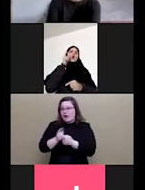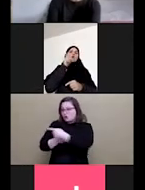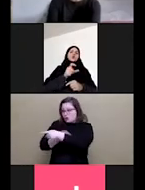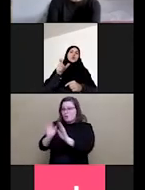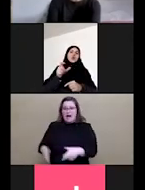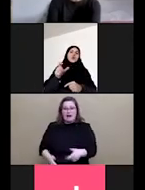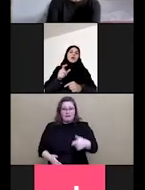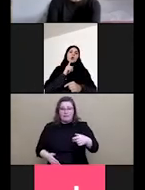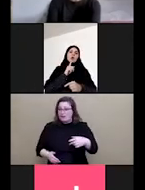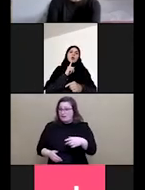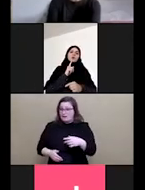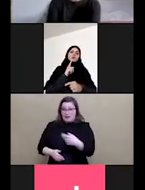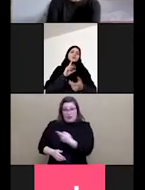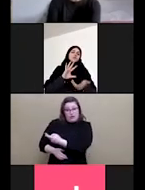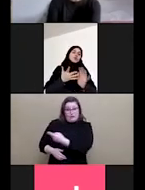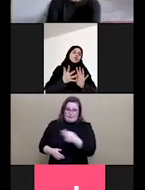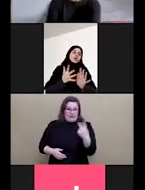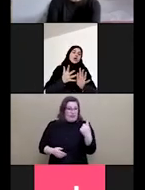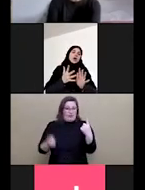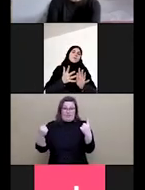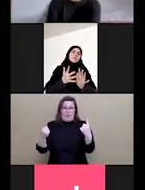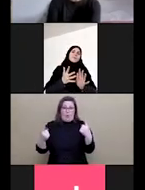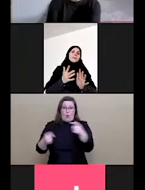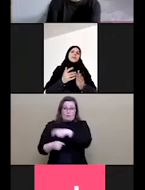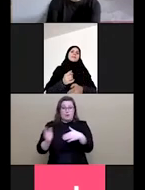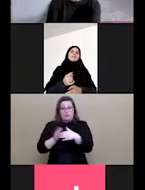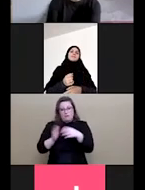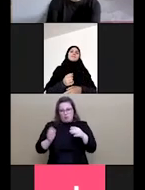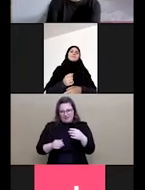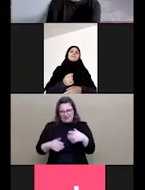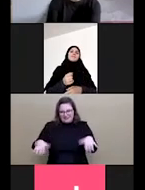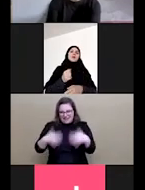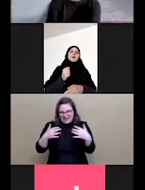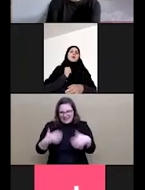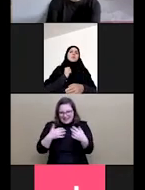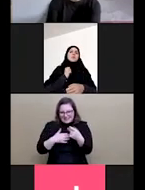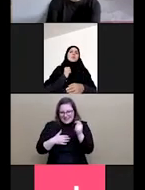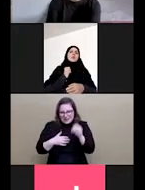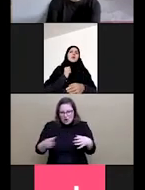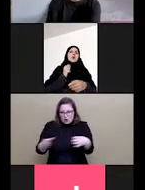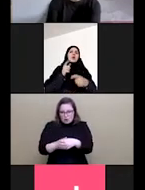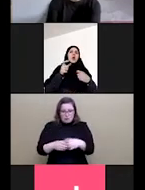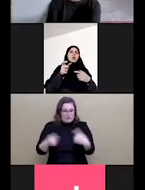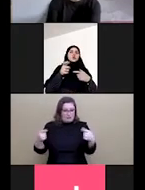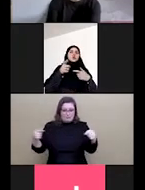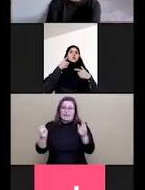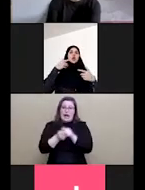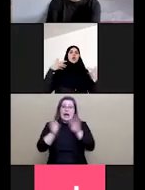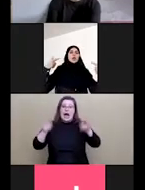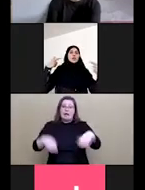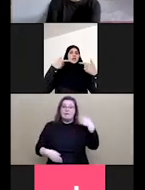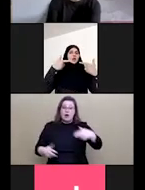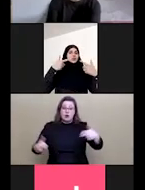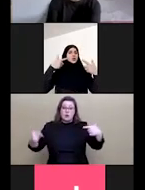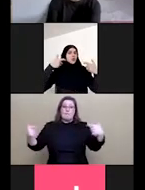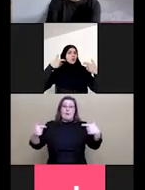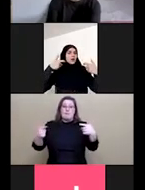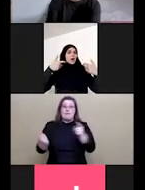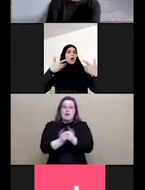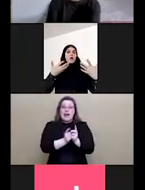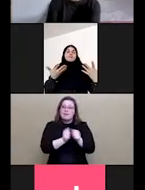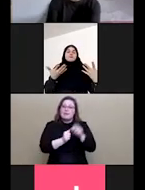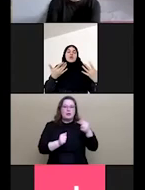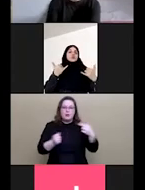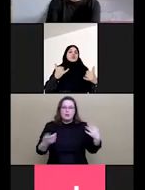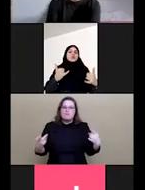each other during the war. So if shooting at each other and becoming disabled, and after that organizing sports events and